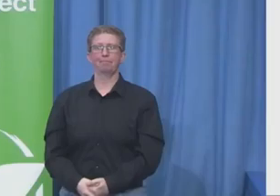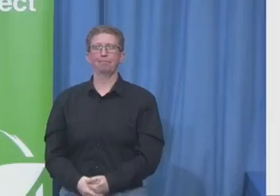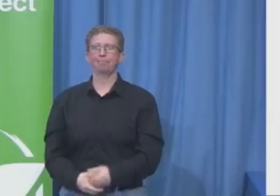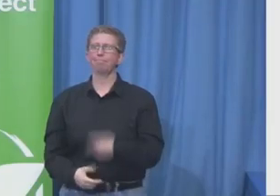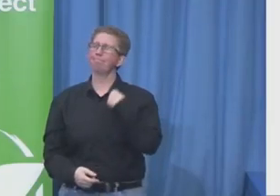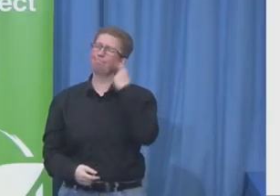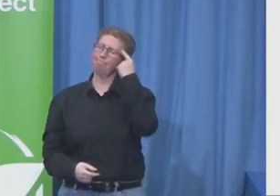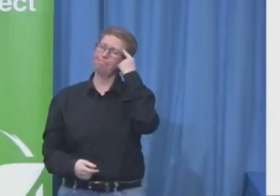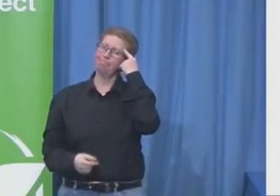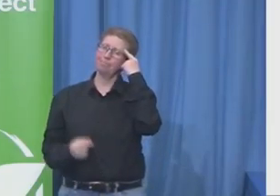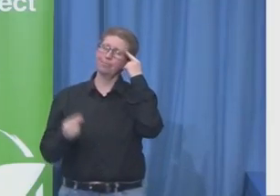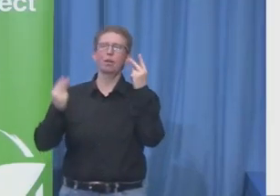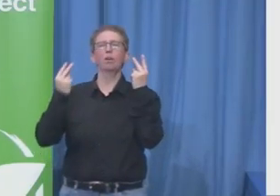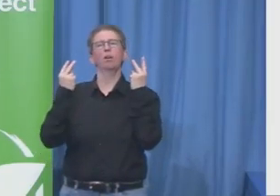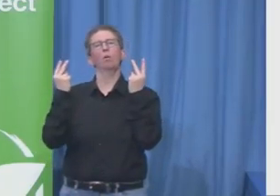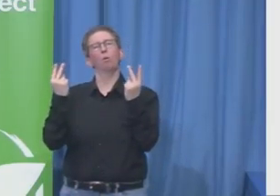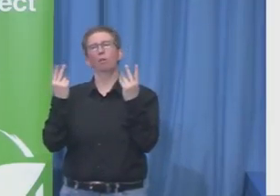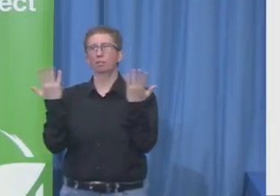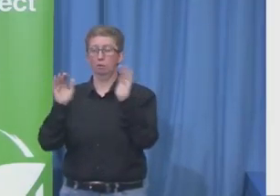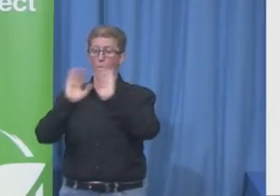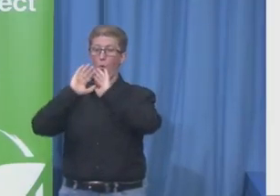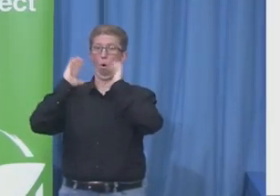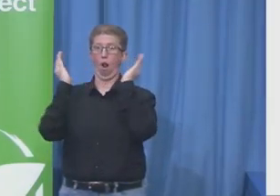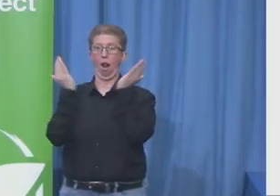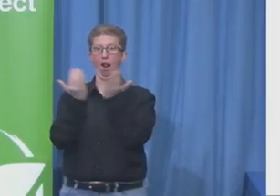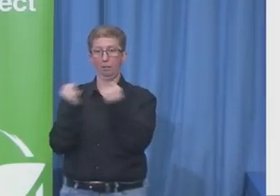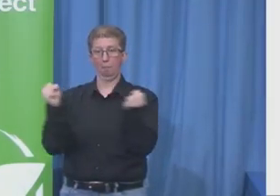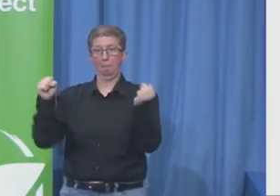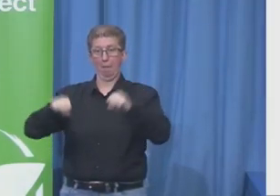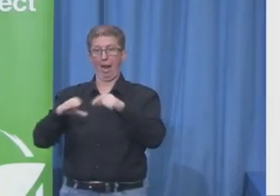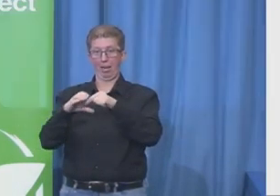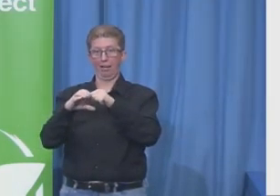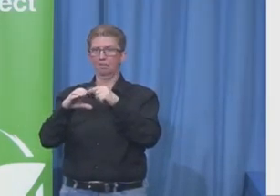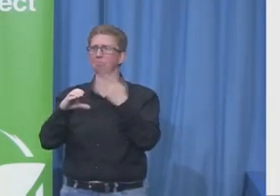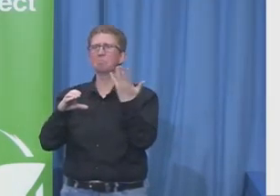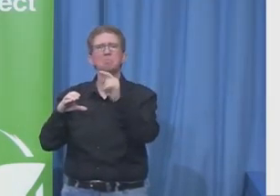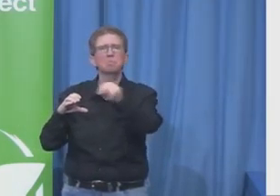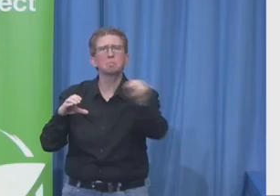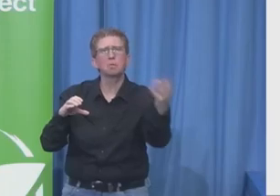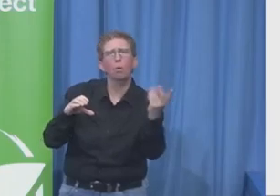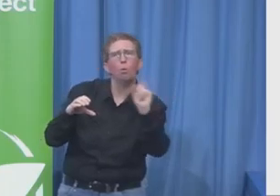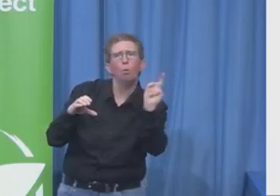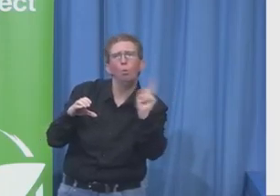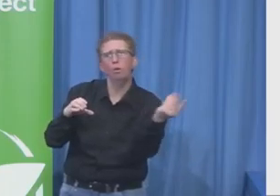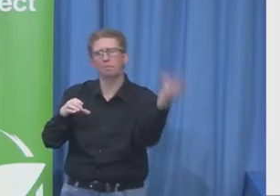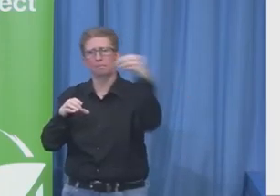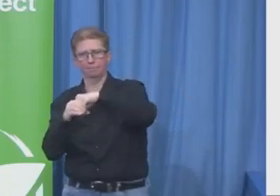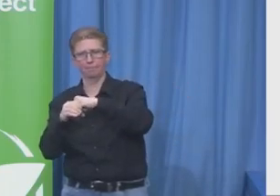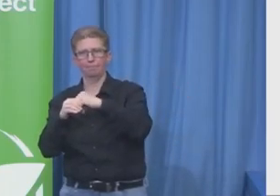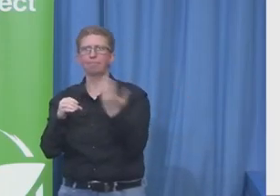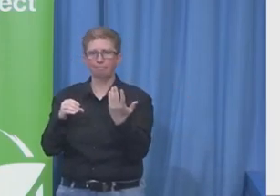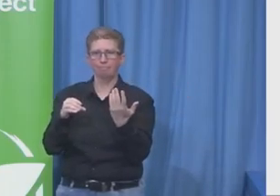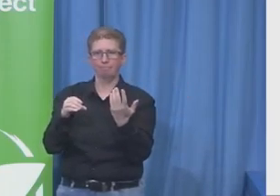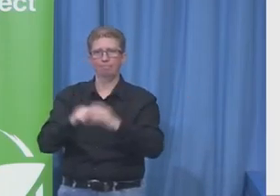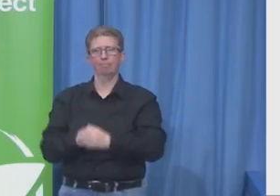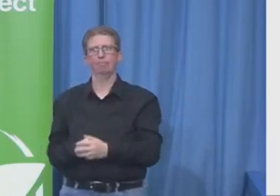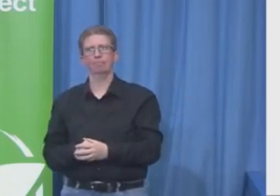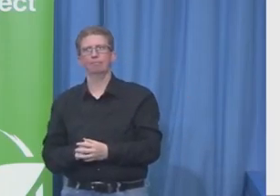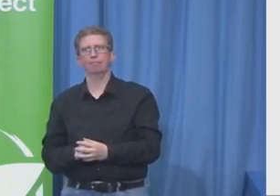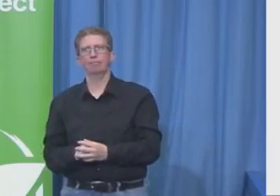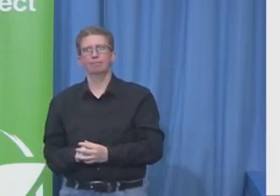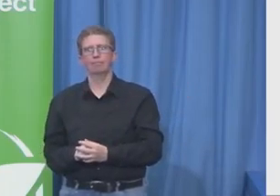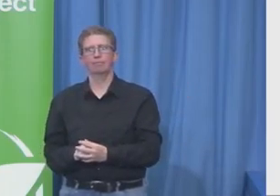is made up by the member countries. So all 189 countries make up the World Bank.